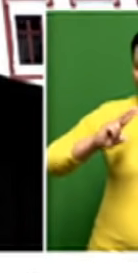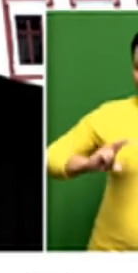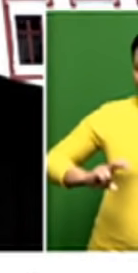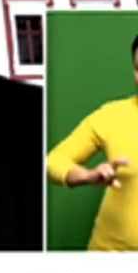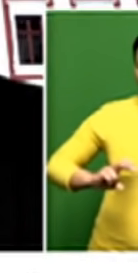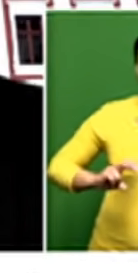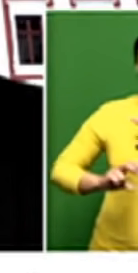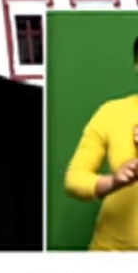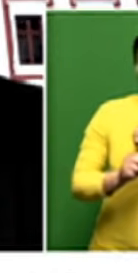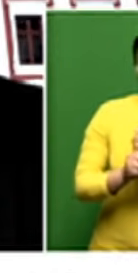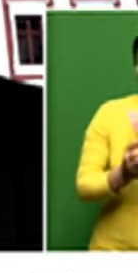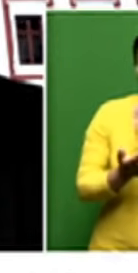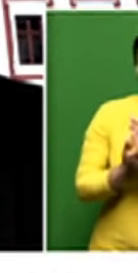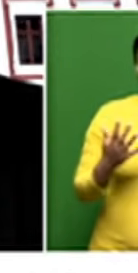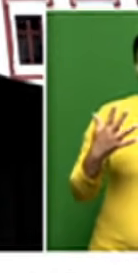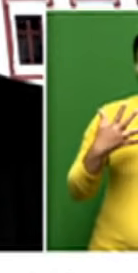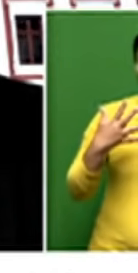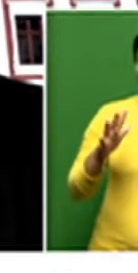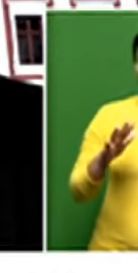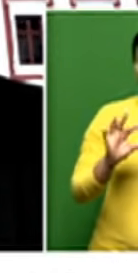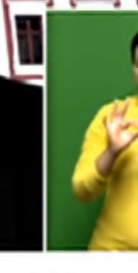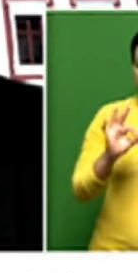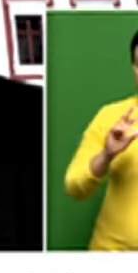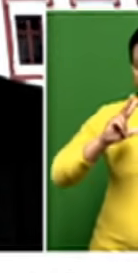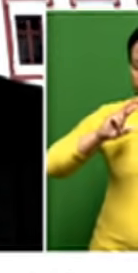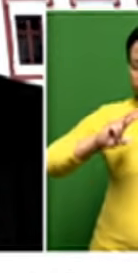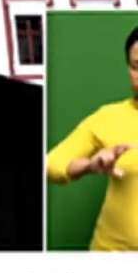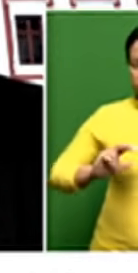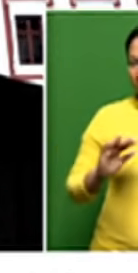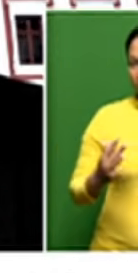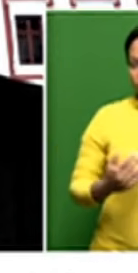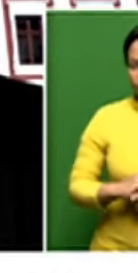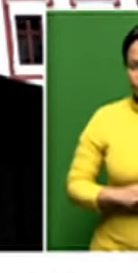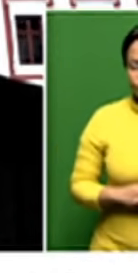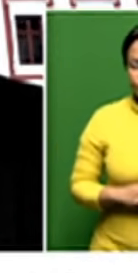ensure openness and proper scrutiny on a matter of public interest like this?